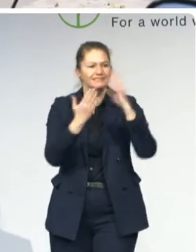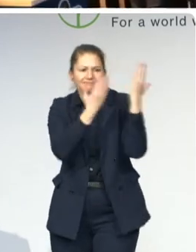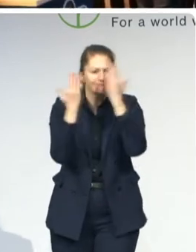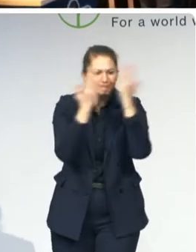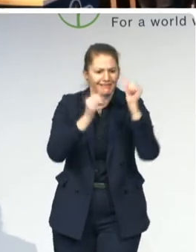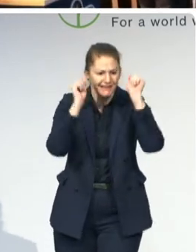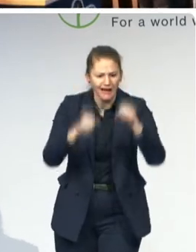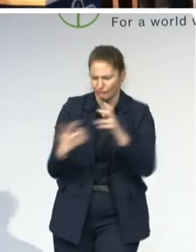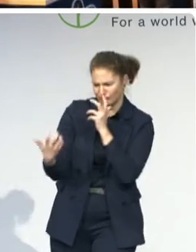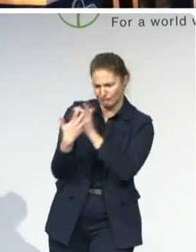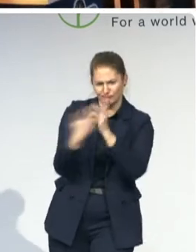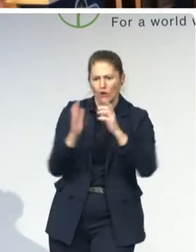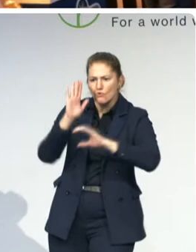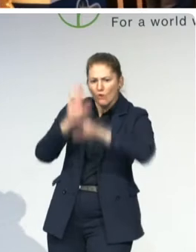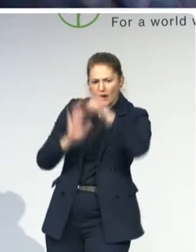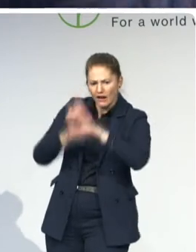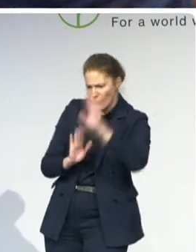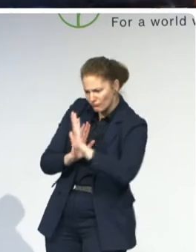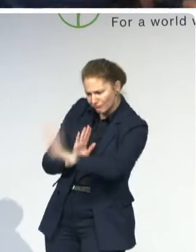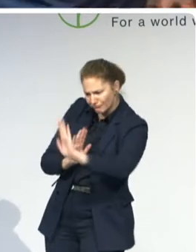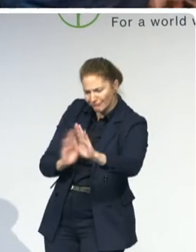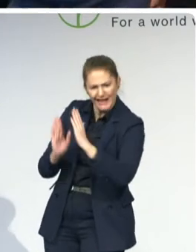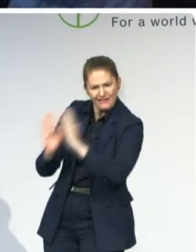alongside teacher training students.